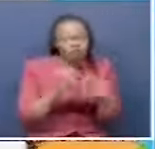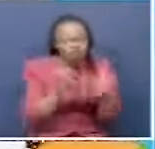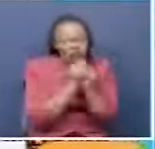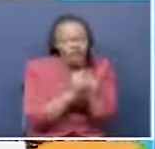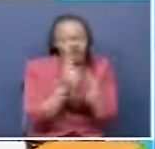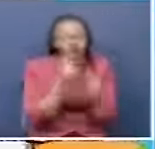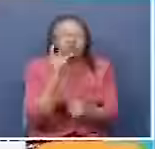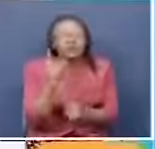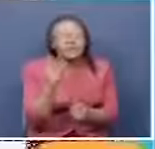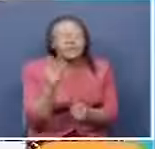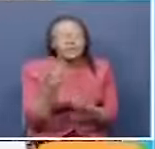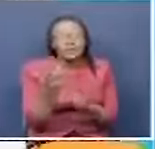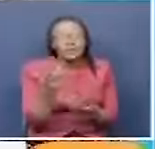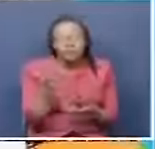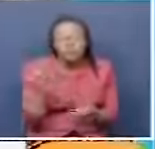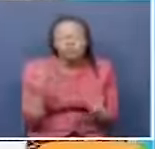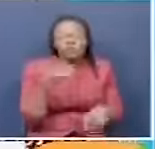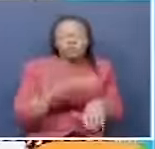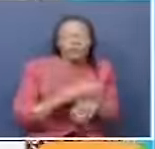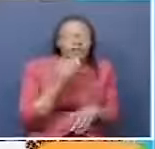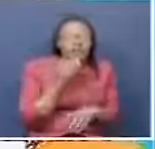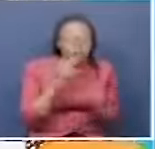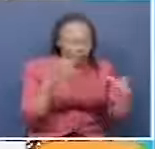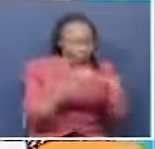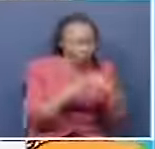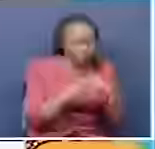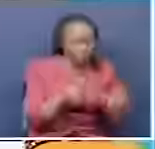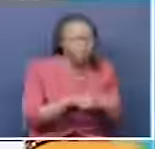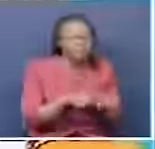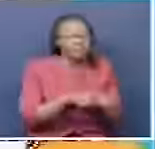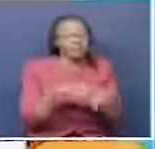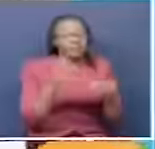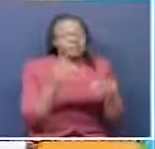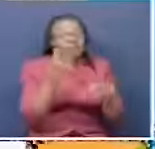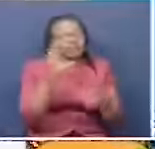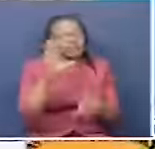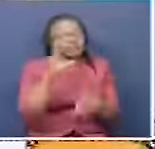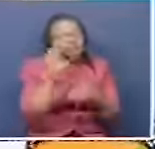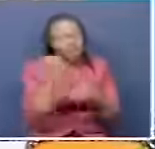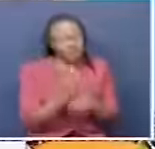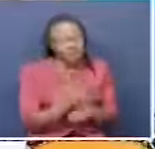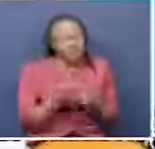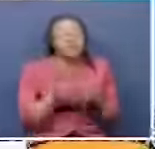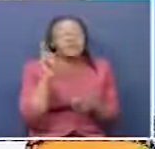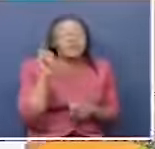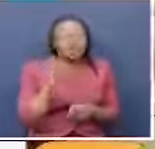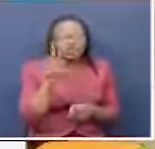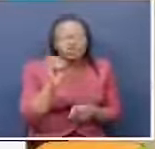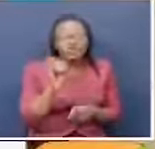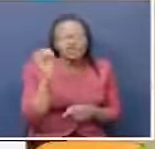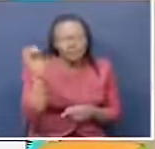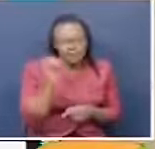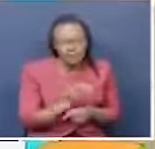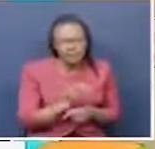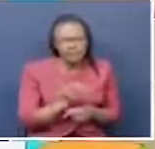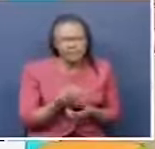You get where the problem is? So you can get the Luhya as a block, and they'll give you 35%. But you still need to get 20%. Where are you going to get it